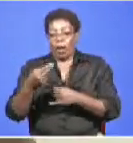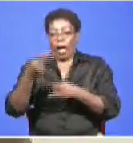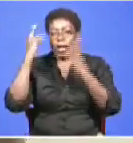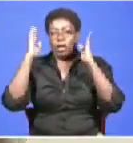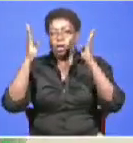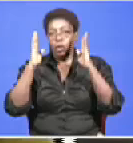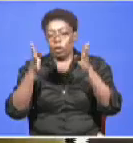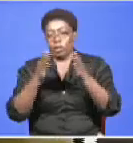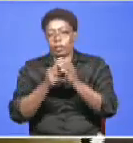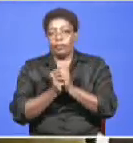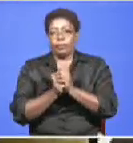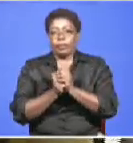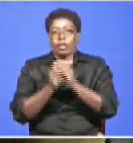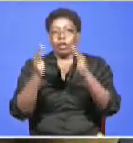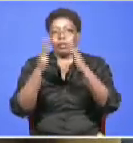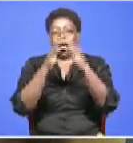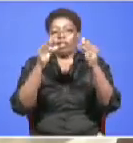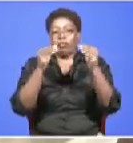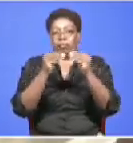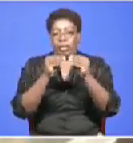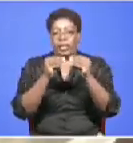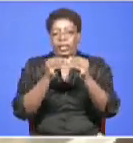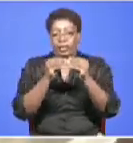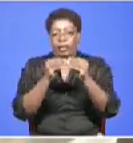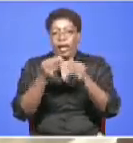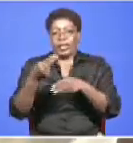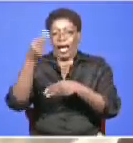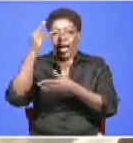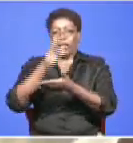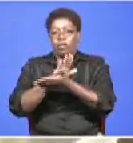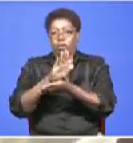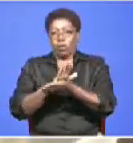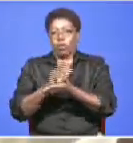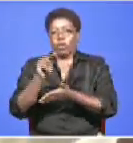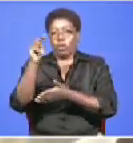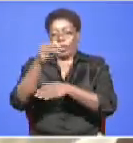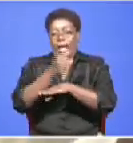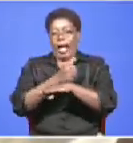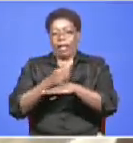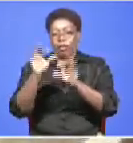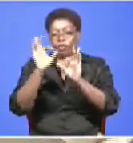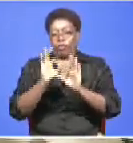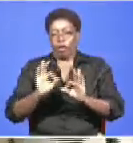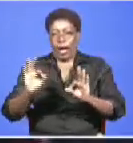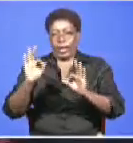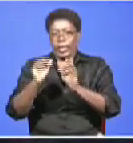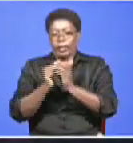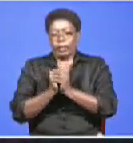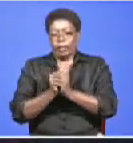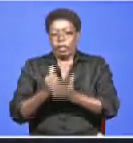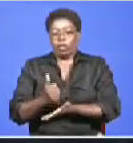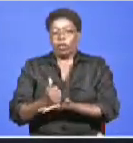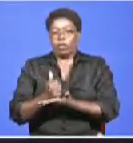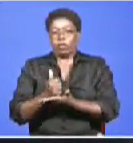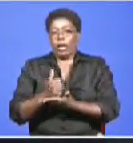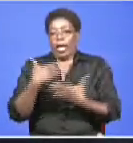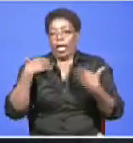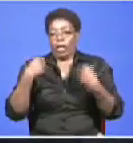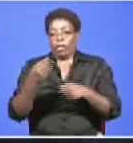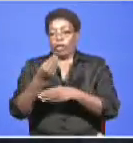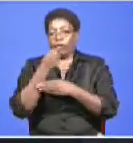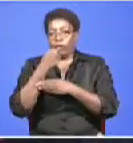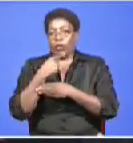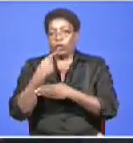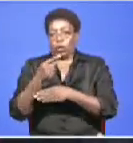alert. During a town hall meeting at the Huntley Christie High School in North Andros Friday evening, local health and food safety officials advised